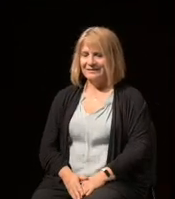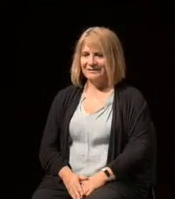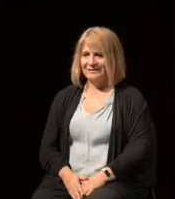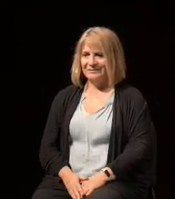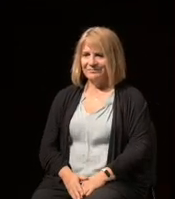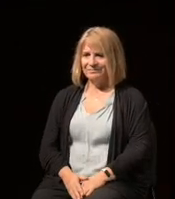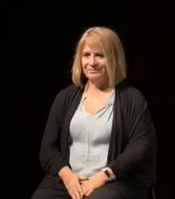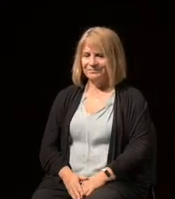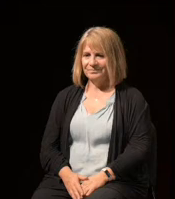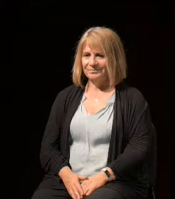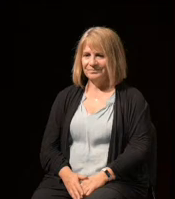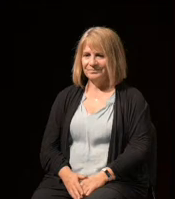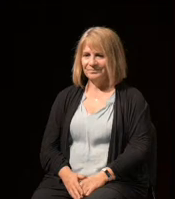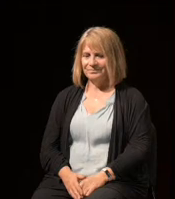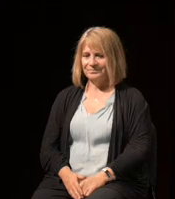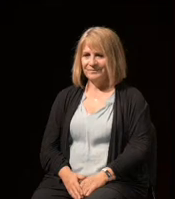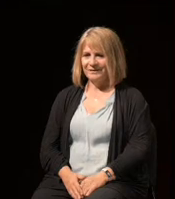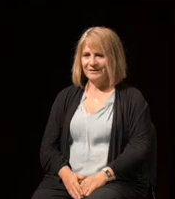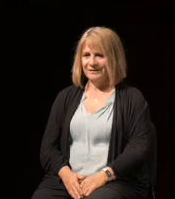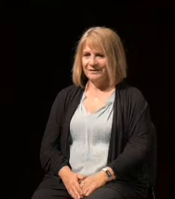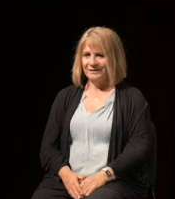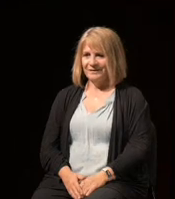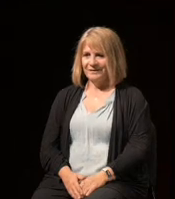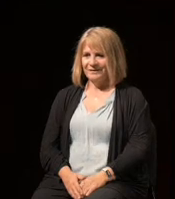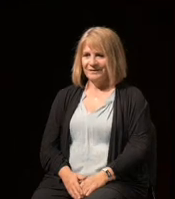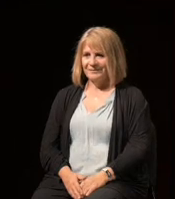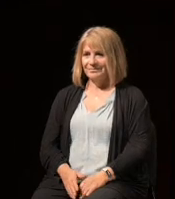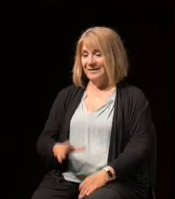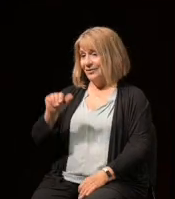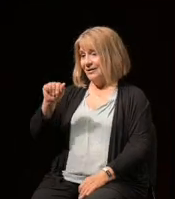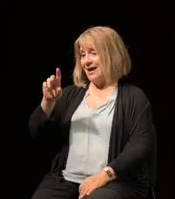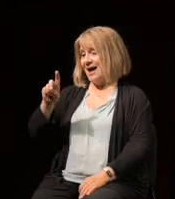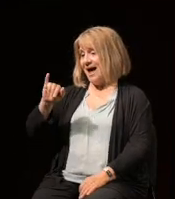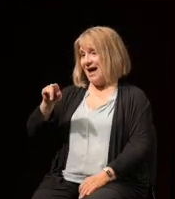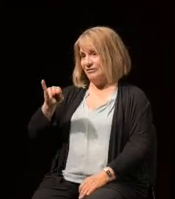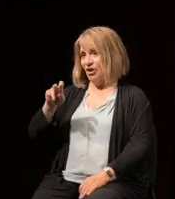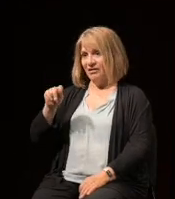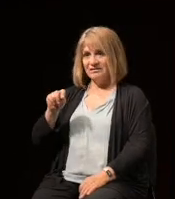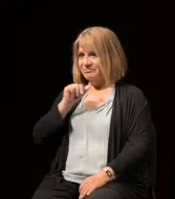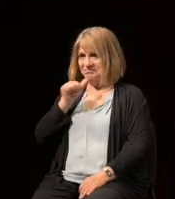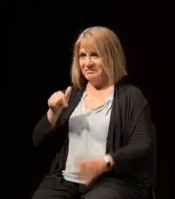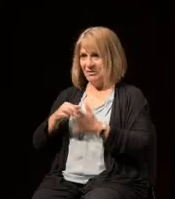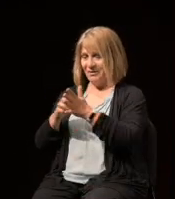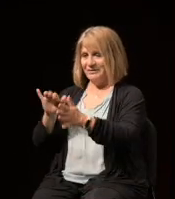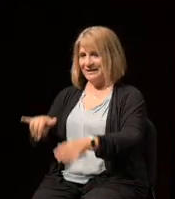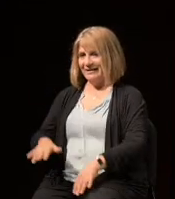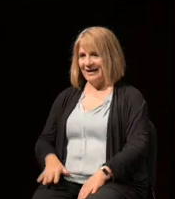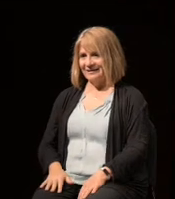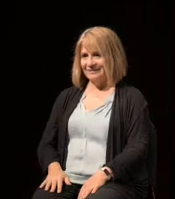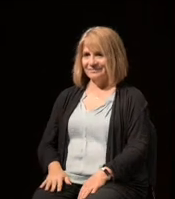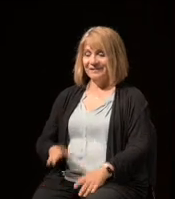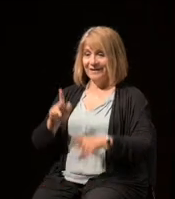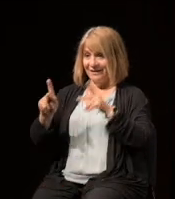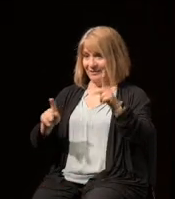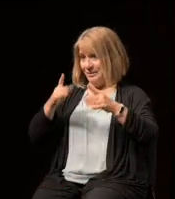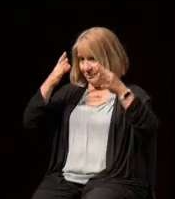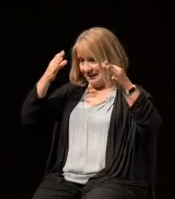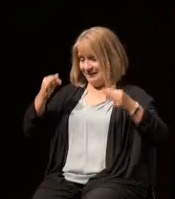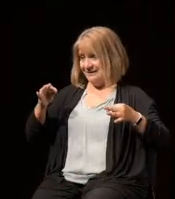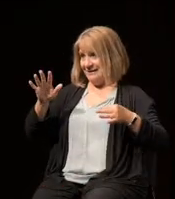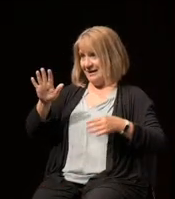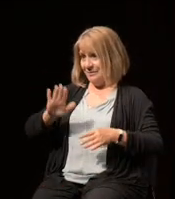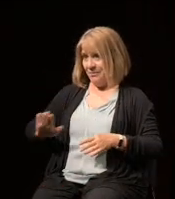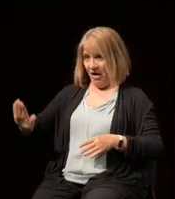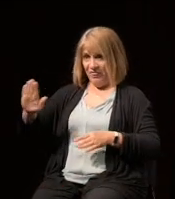Nor will you get it through your pipeline of your adjunct faculty, the people who are making decisions about their lives that will impact